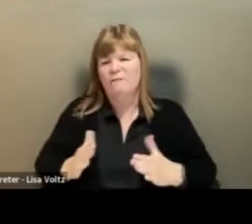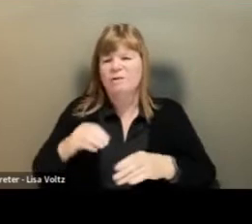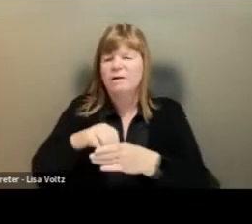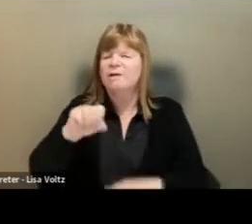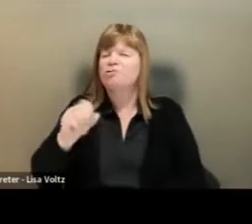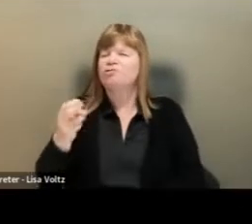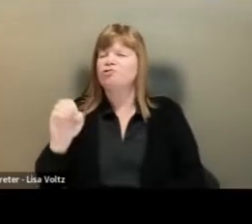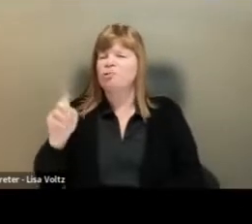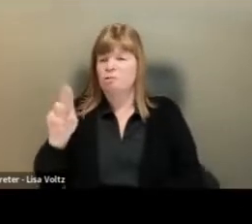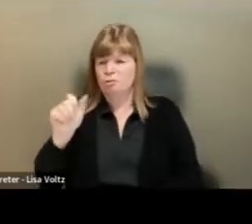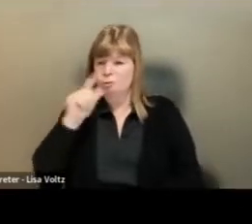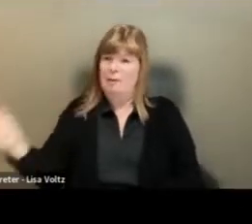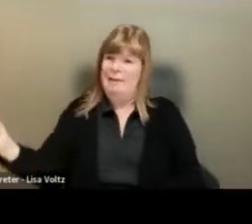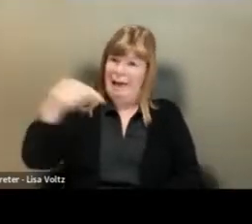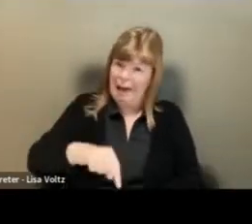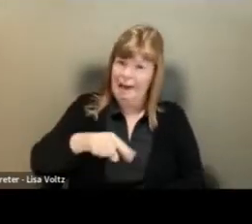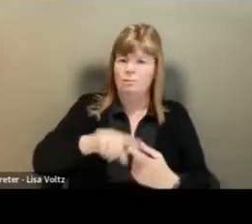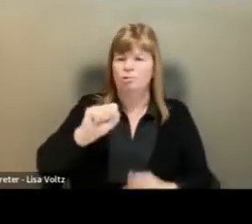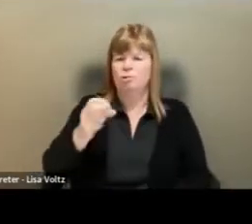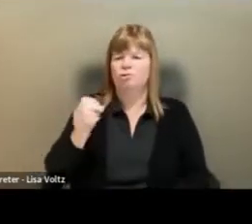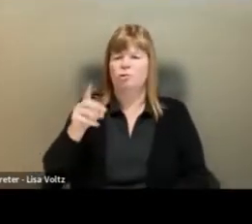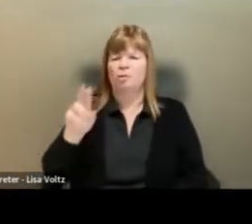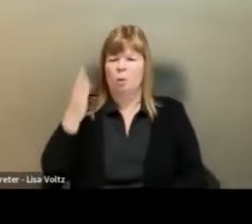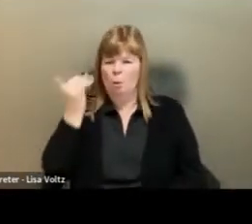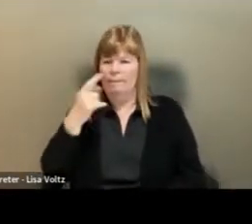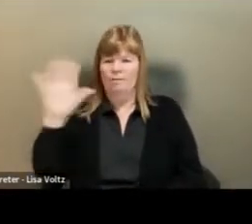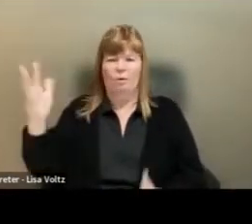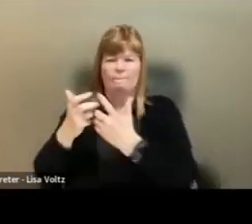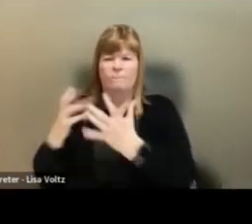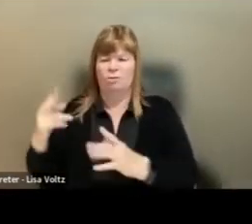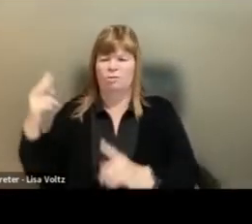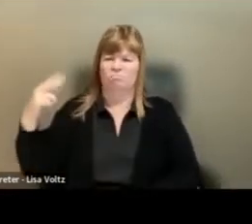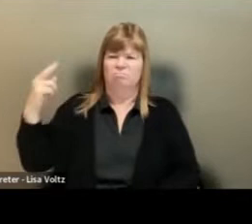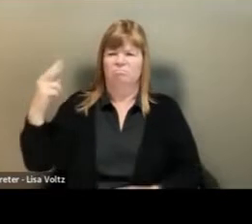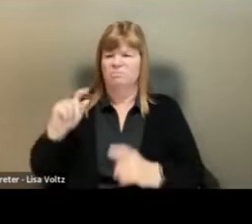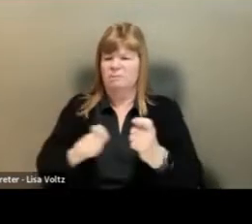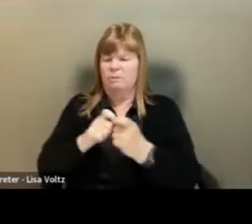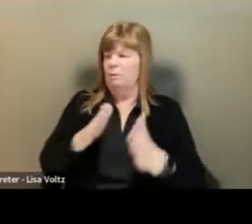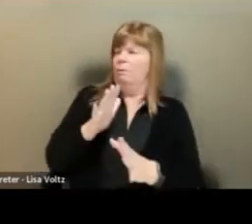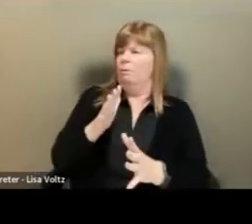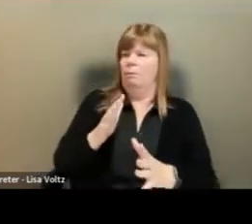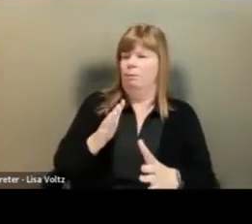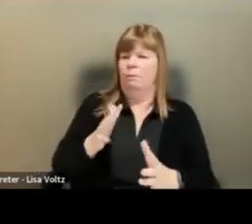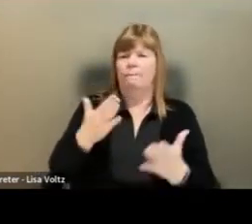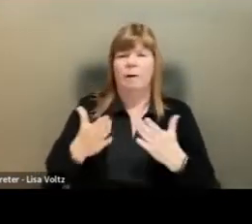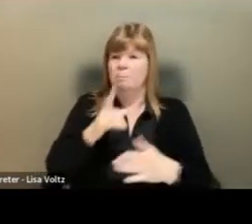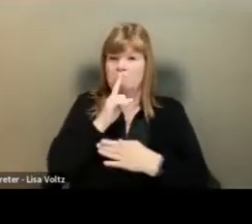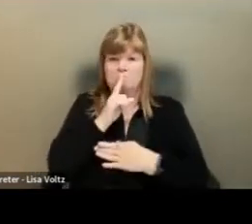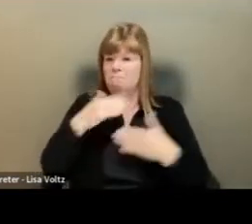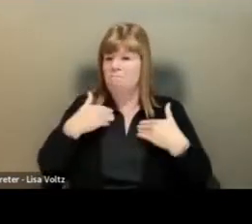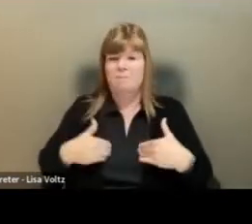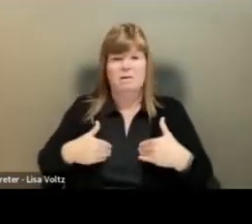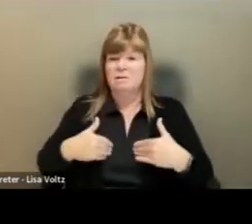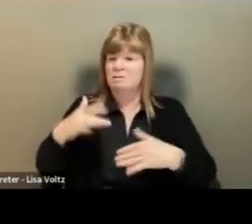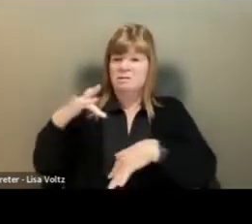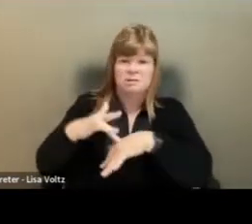that actually came to shelter because their partner looked at them a certain way. And they might not have been physically assaulted for months